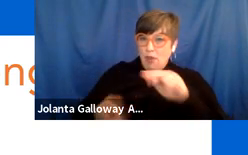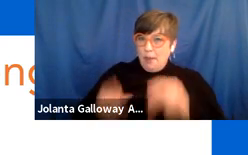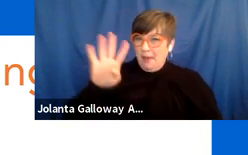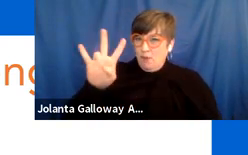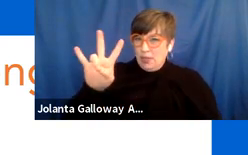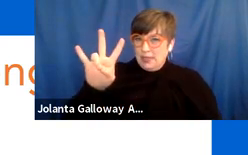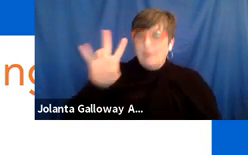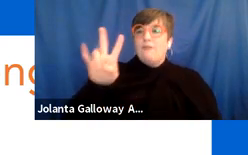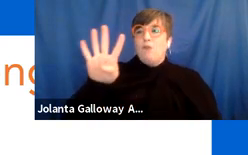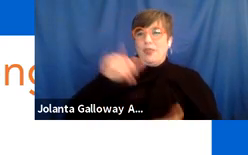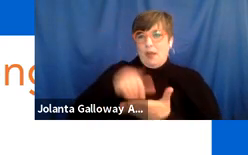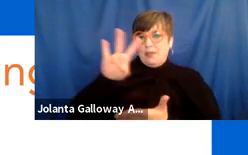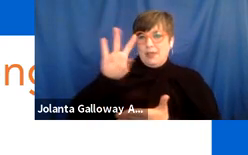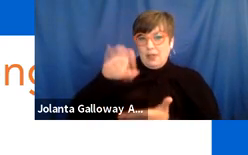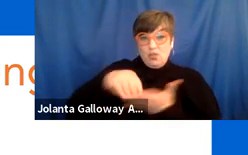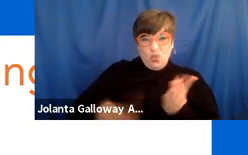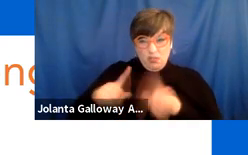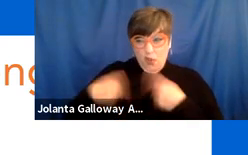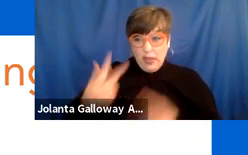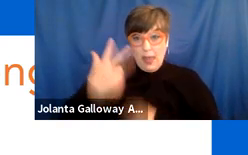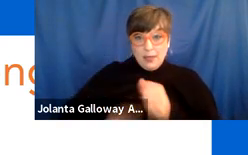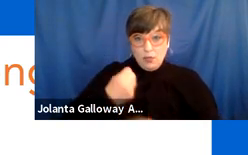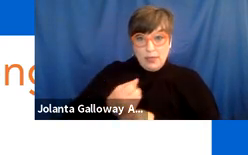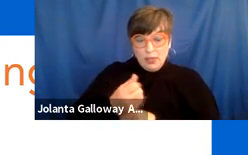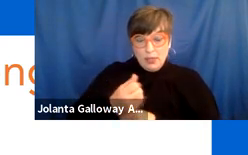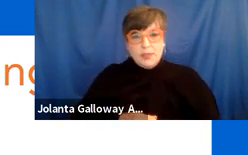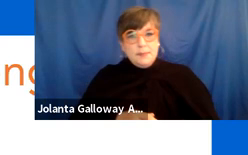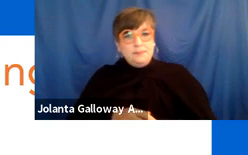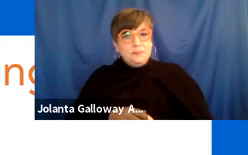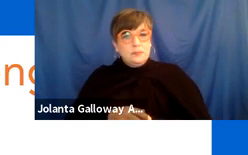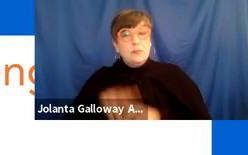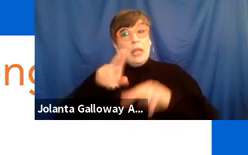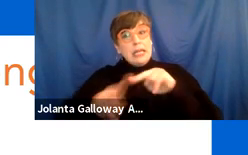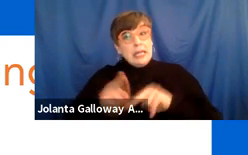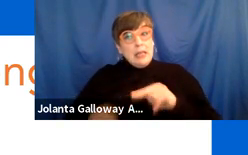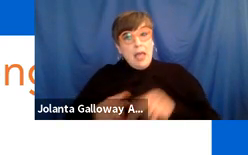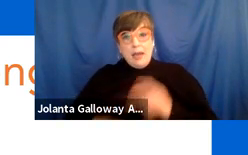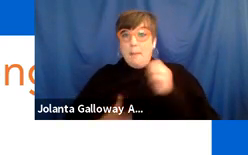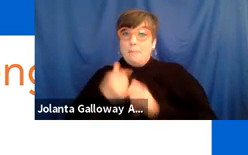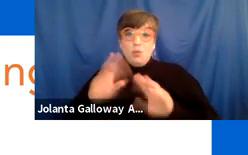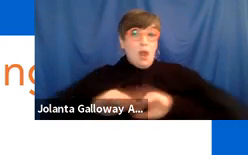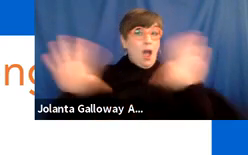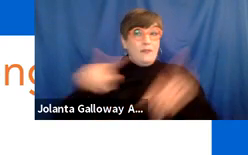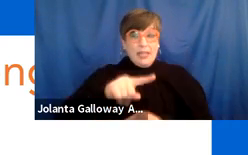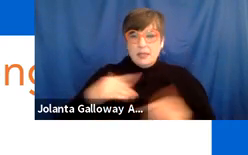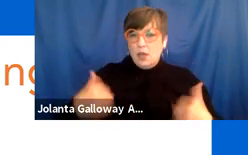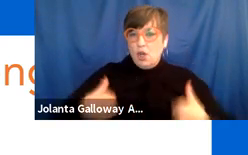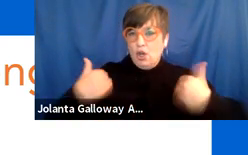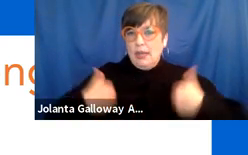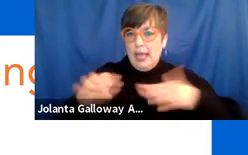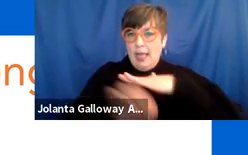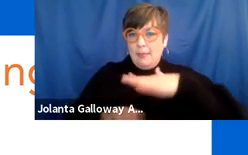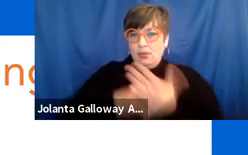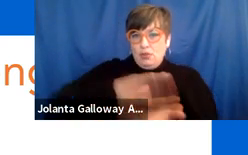4,700 students over the last 3 years. The decline is most pronounced in our early elementary grades, which has declined